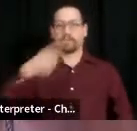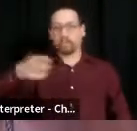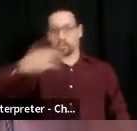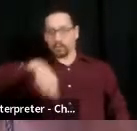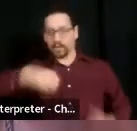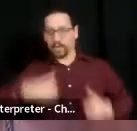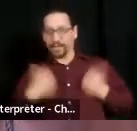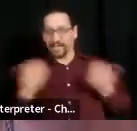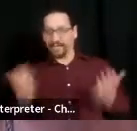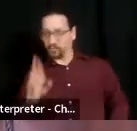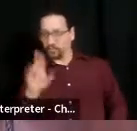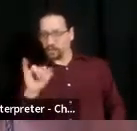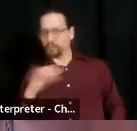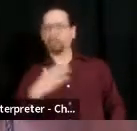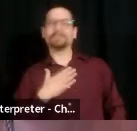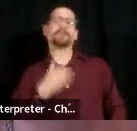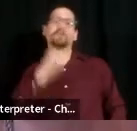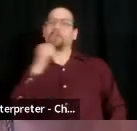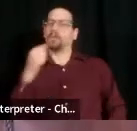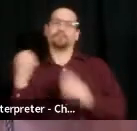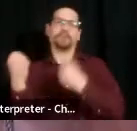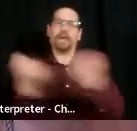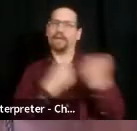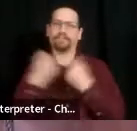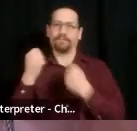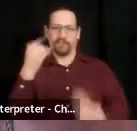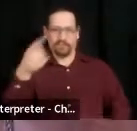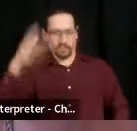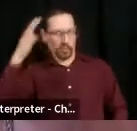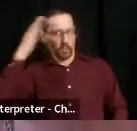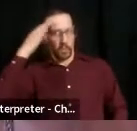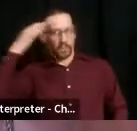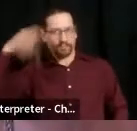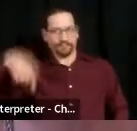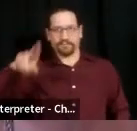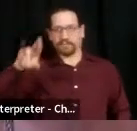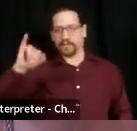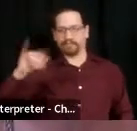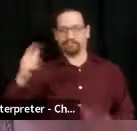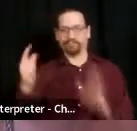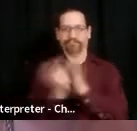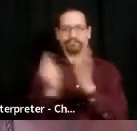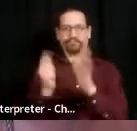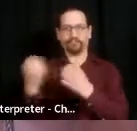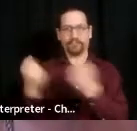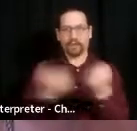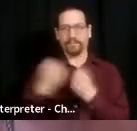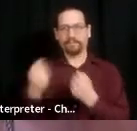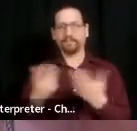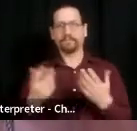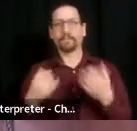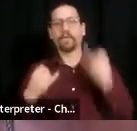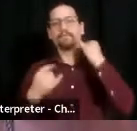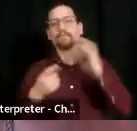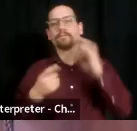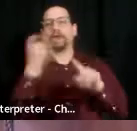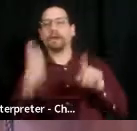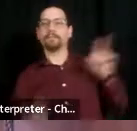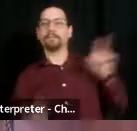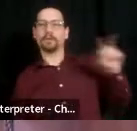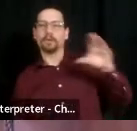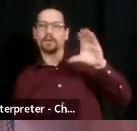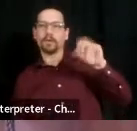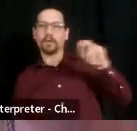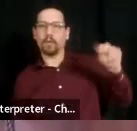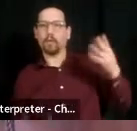right now, and we'll manage if there is any, traffic that might come in from the bordering states. We expect very little based on the conditions that are